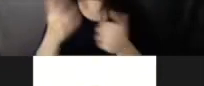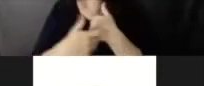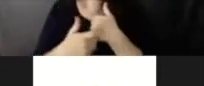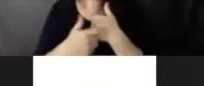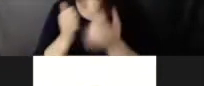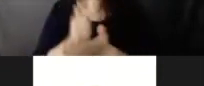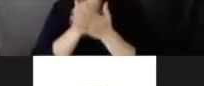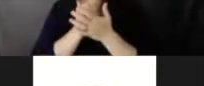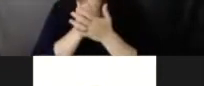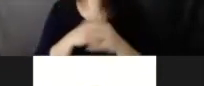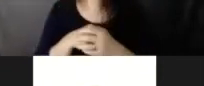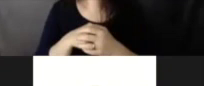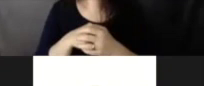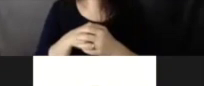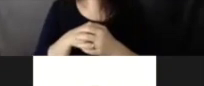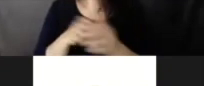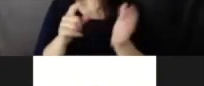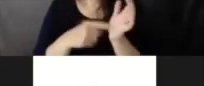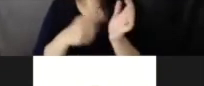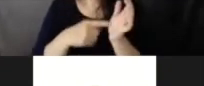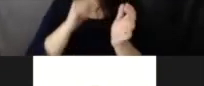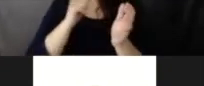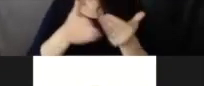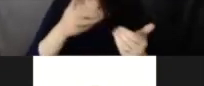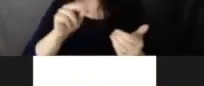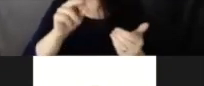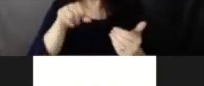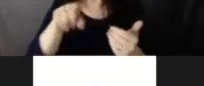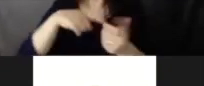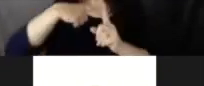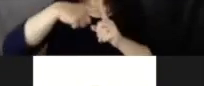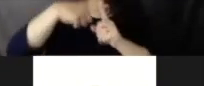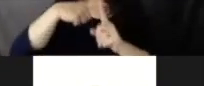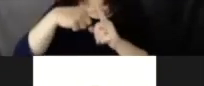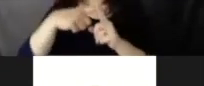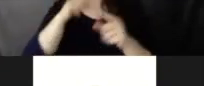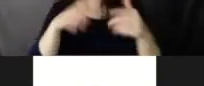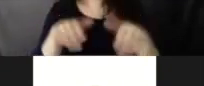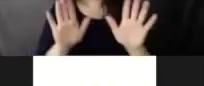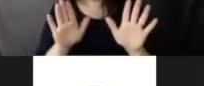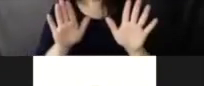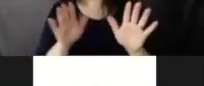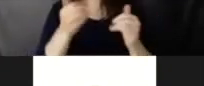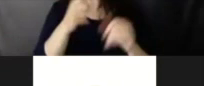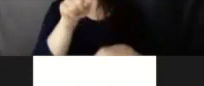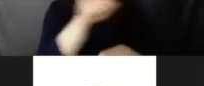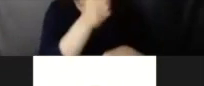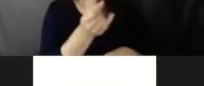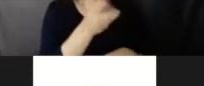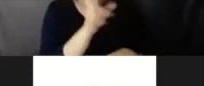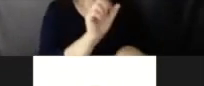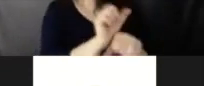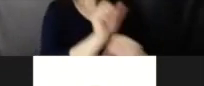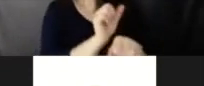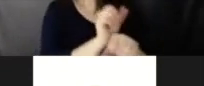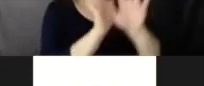could be challenged sometime, but be positive that everyone has work to do their own. So be positive